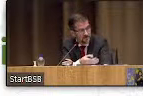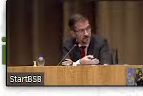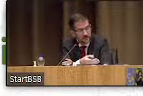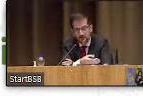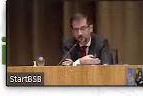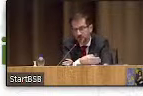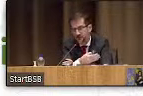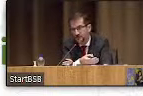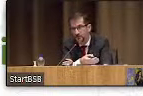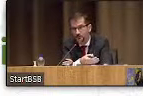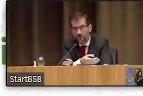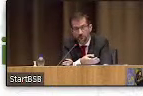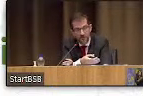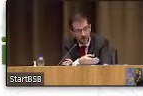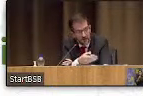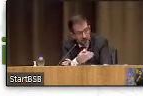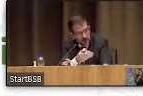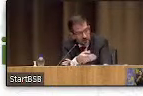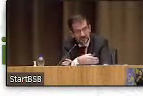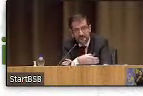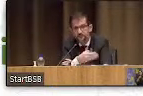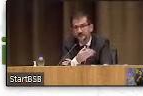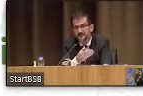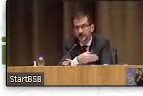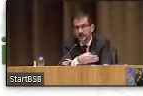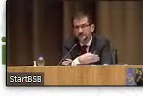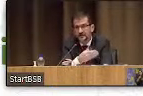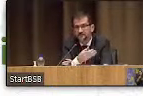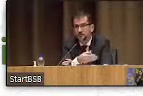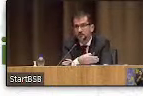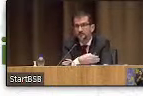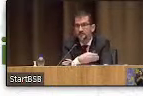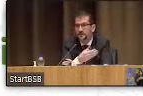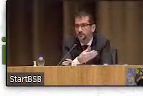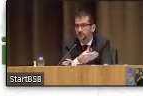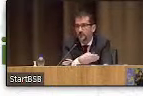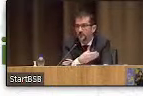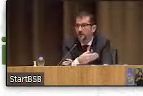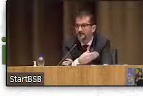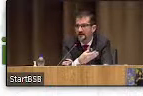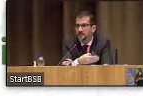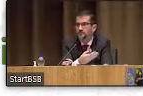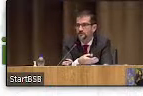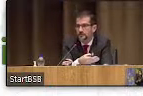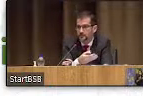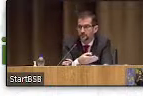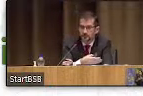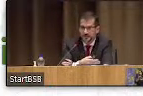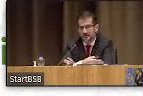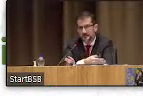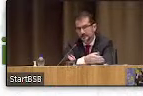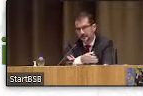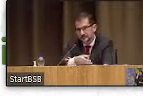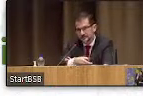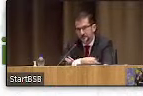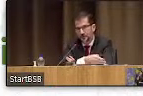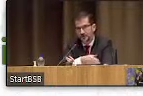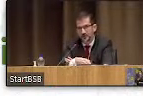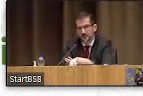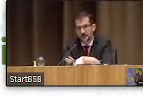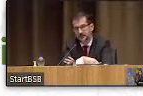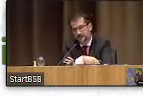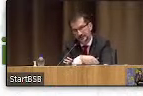this into a primary health care booklet, and to identify the main signs, how the